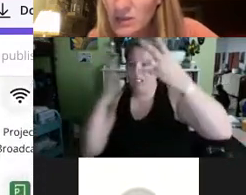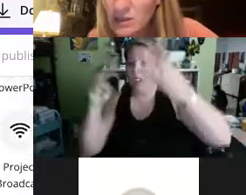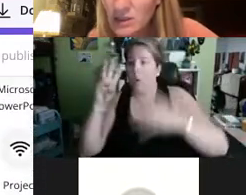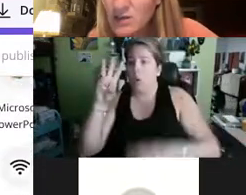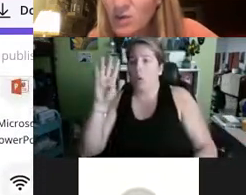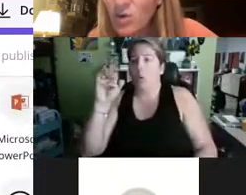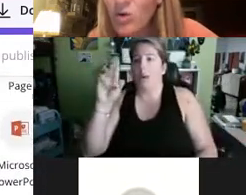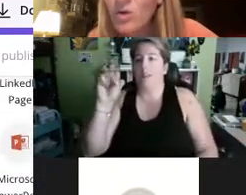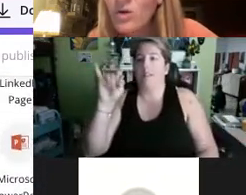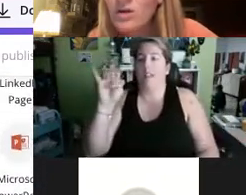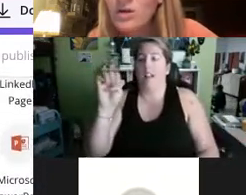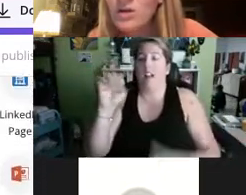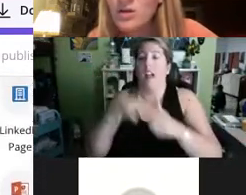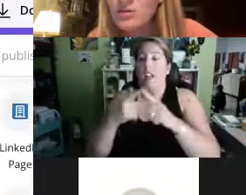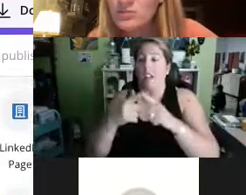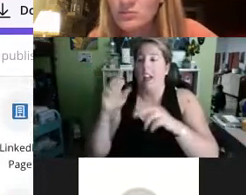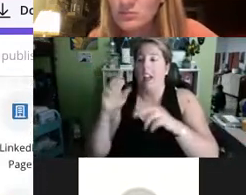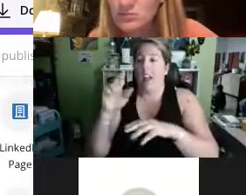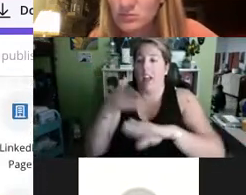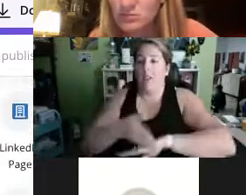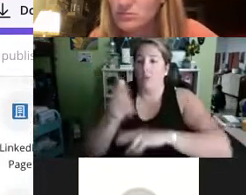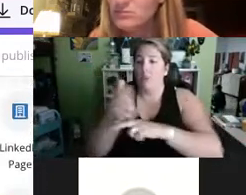as you can see, there's a whole